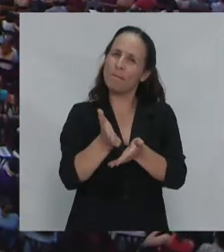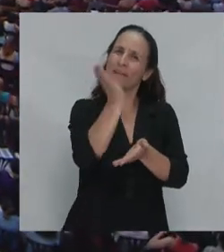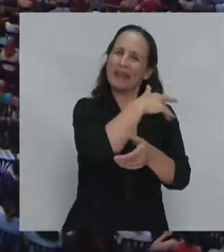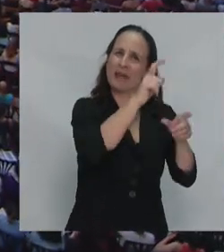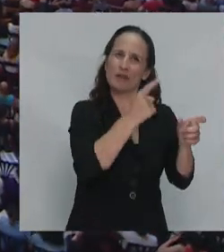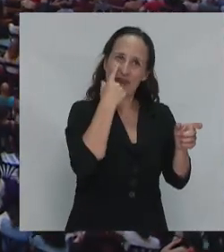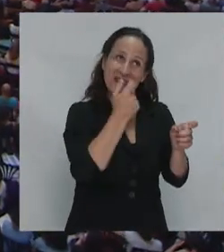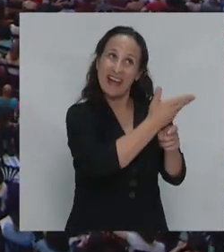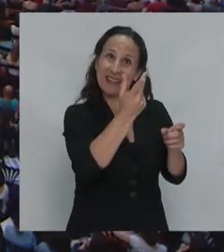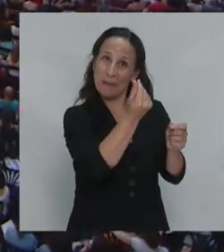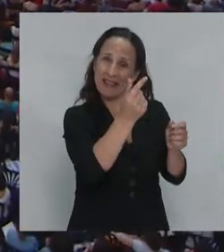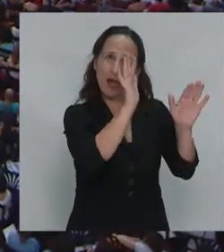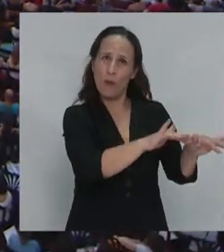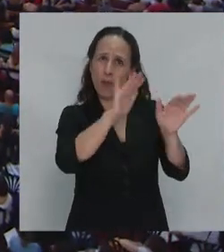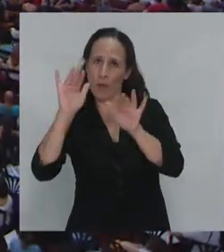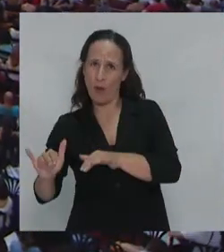last year,